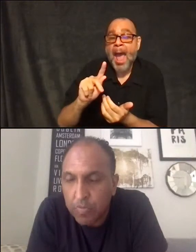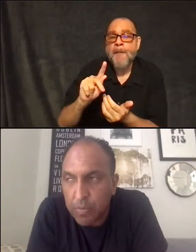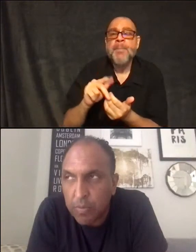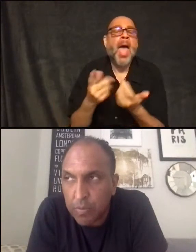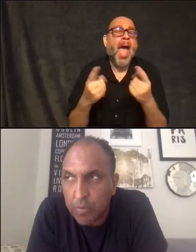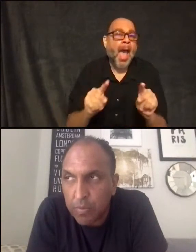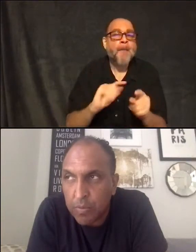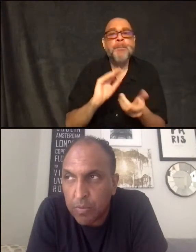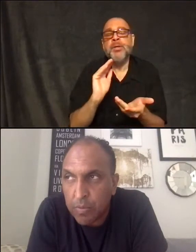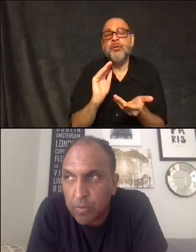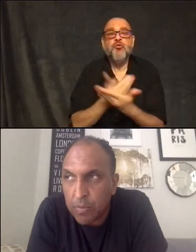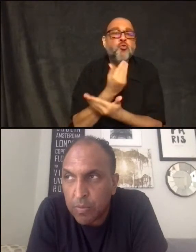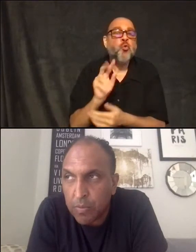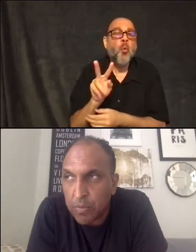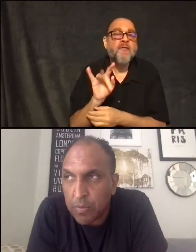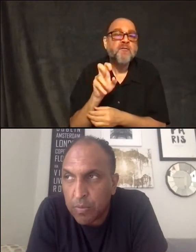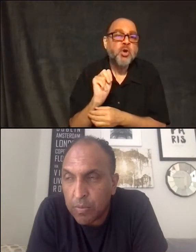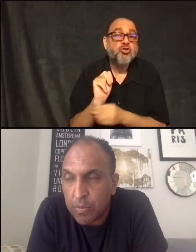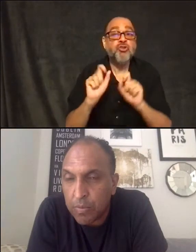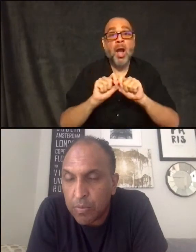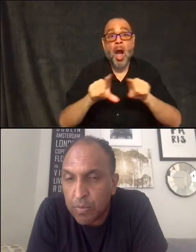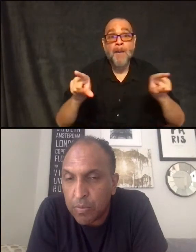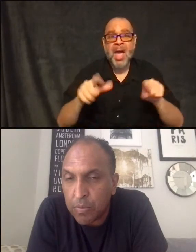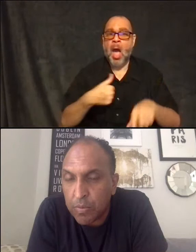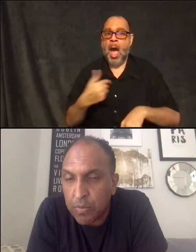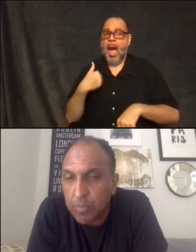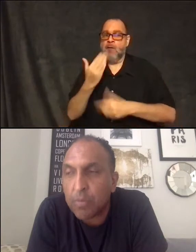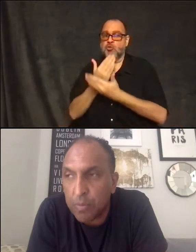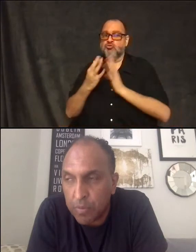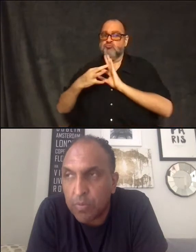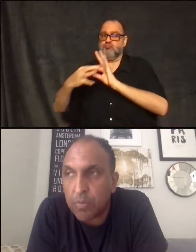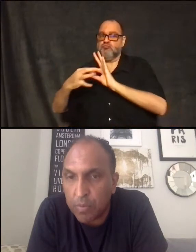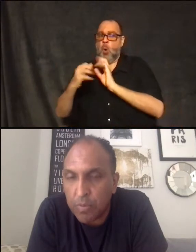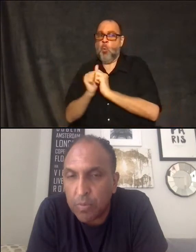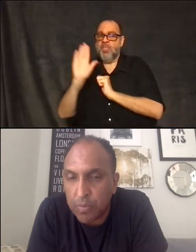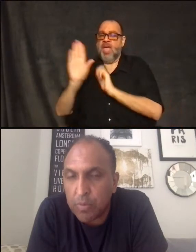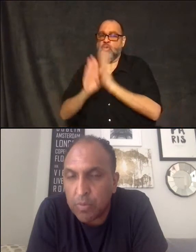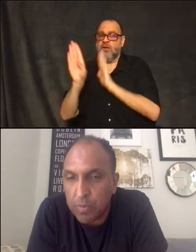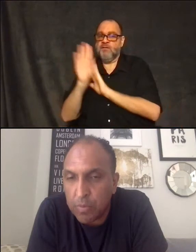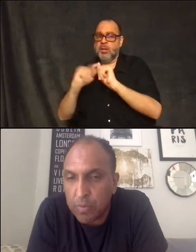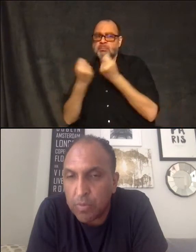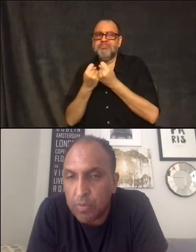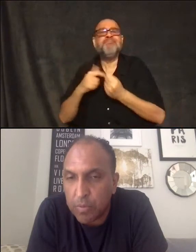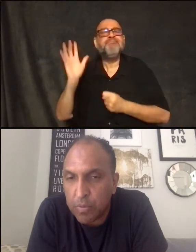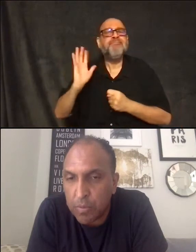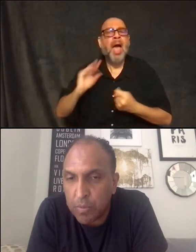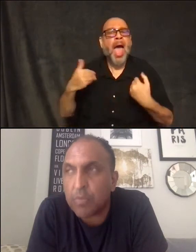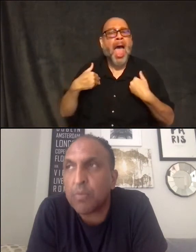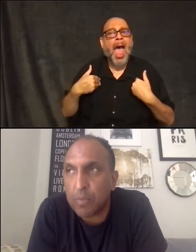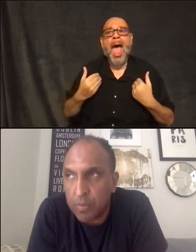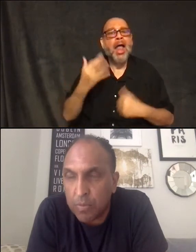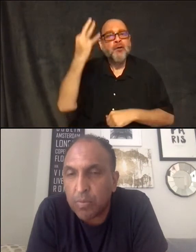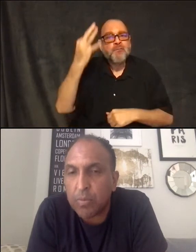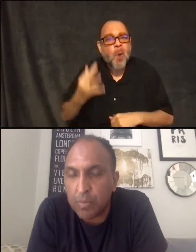Twitter Spaces. I have a good relationship with the development team. I used to actually co-host an event on Fridays called Bugging Out that was just